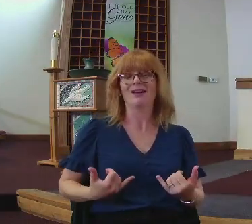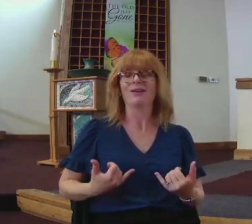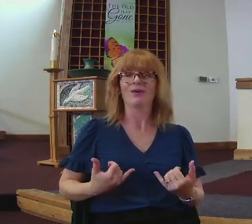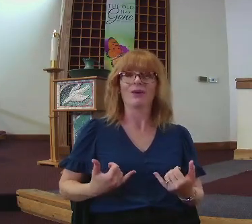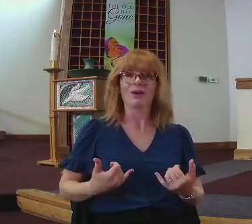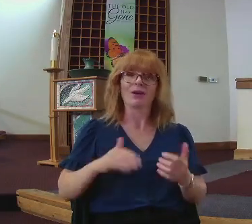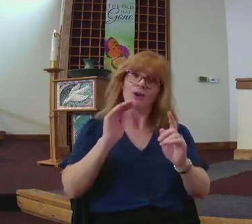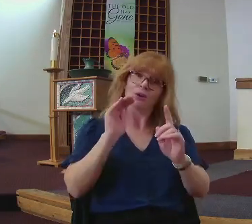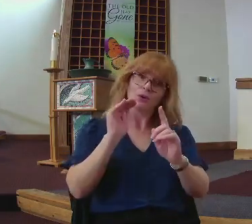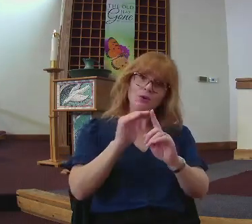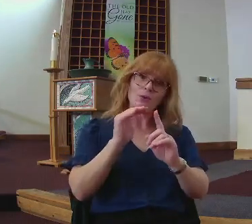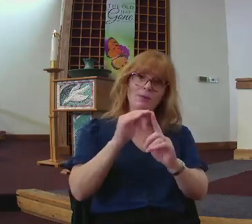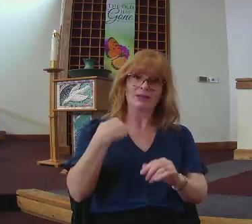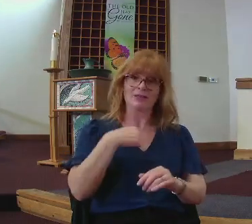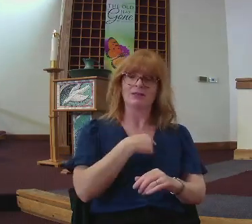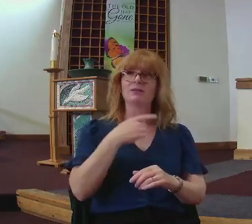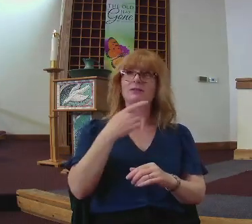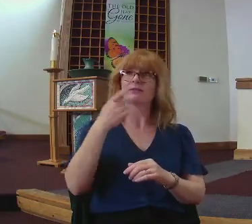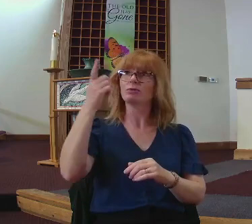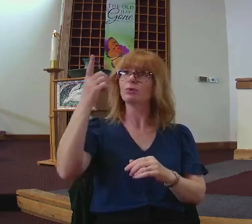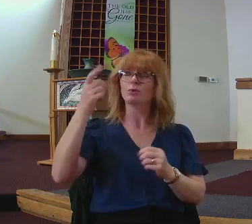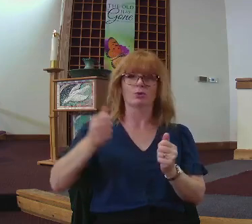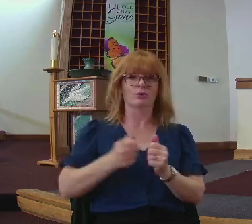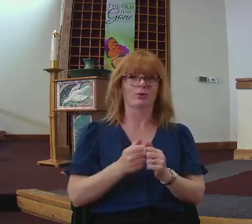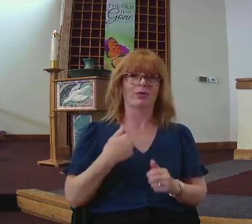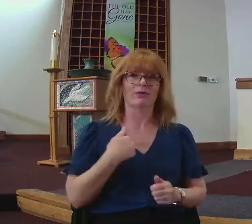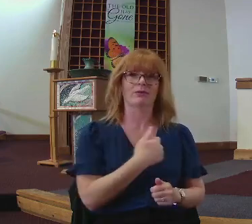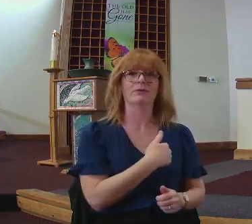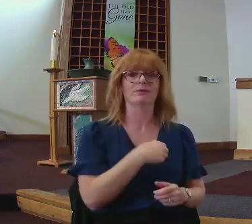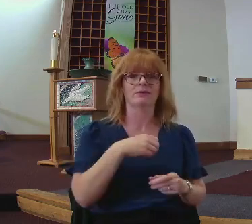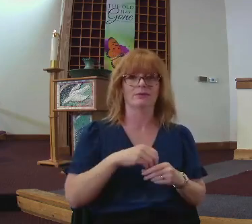Remind us of your presence in our lives.